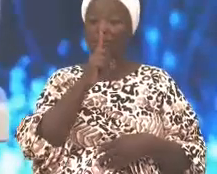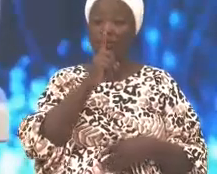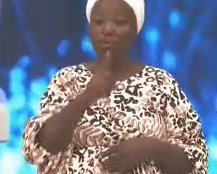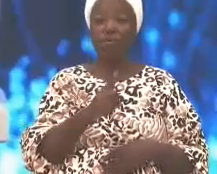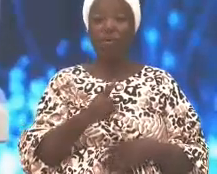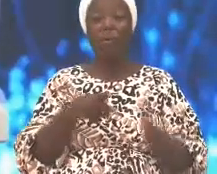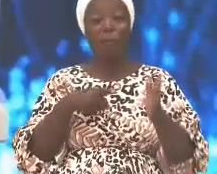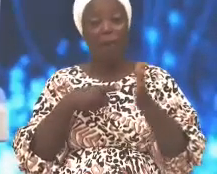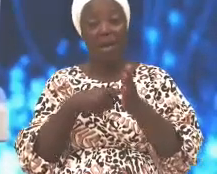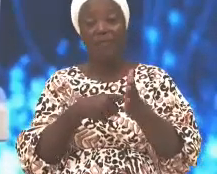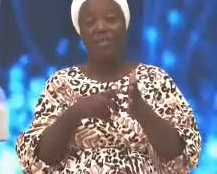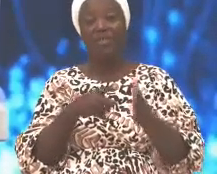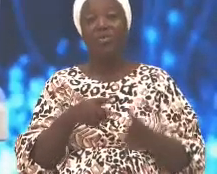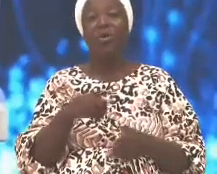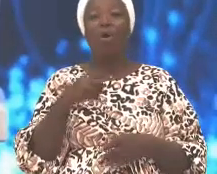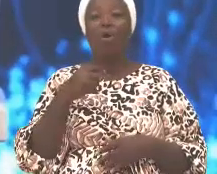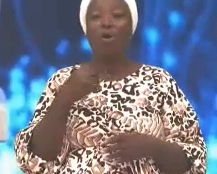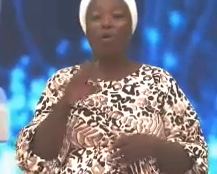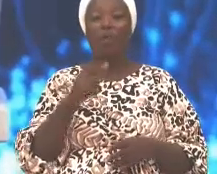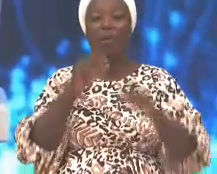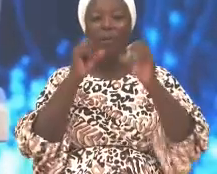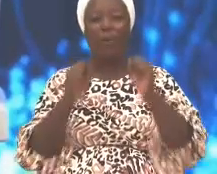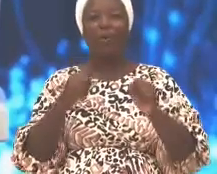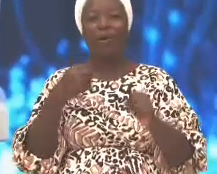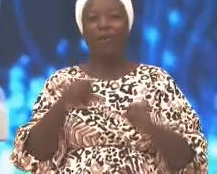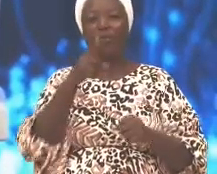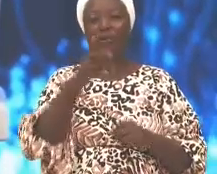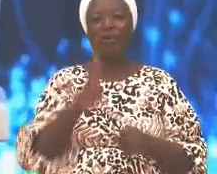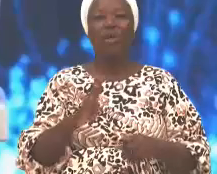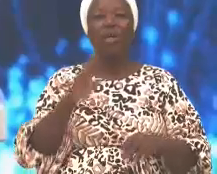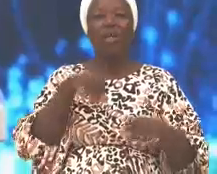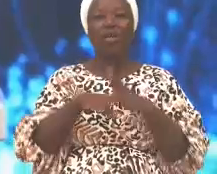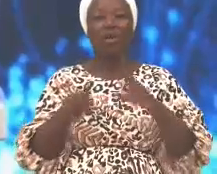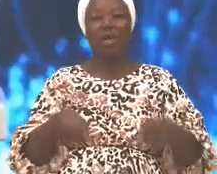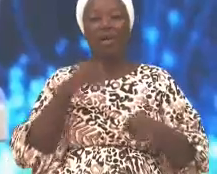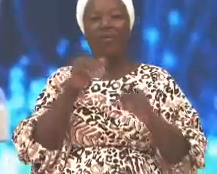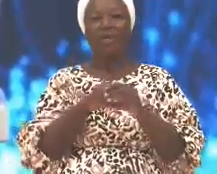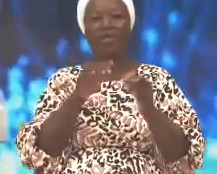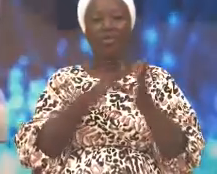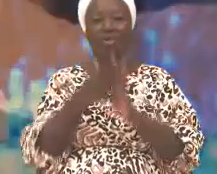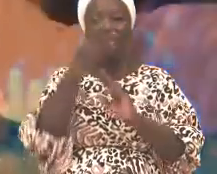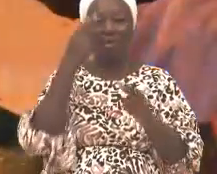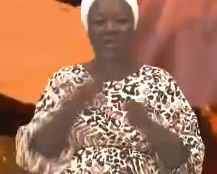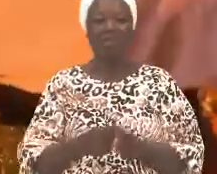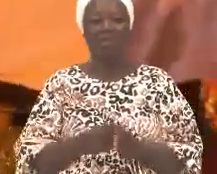manifestation of the power of God in your life in Jesus' name.